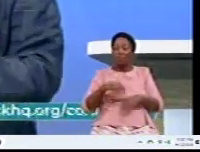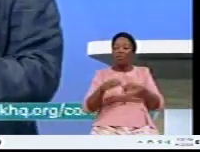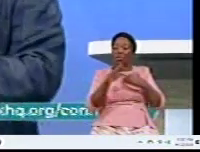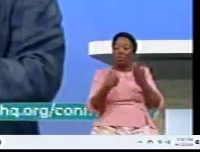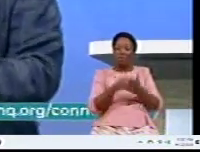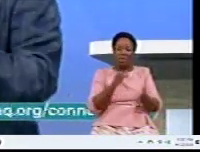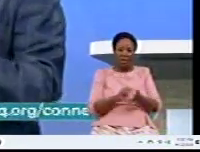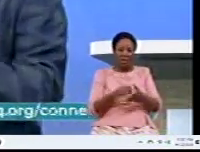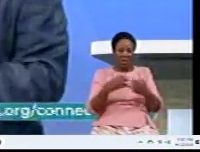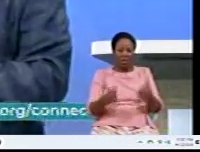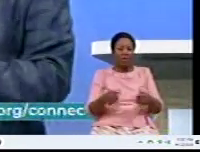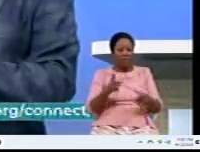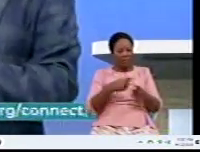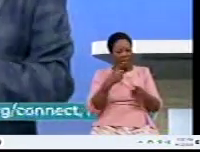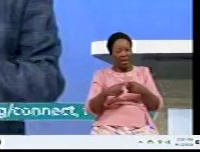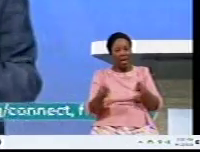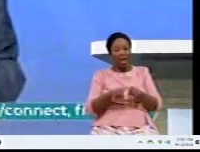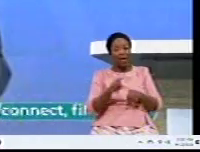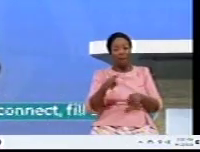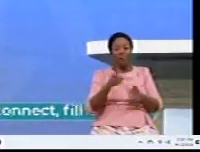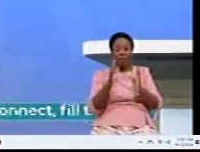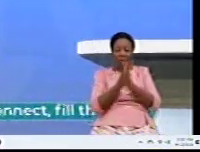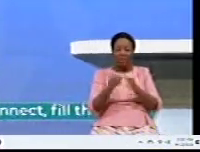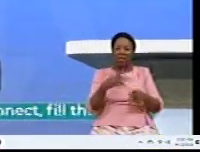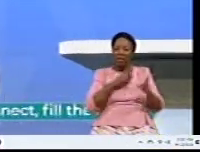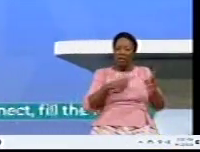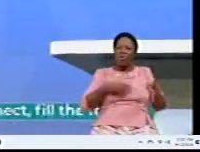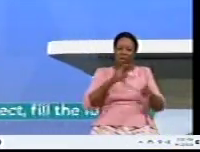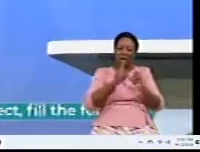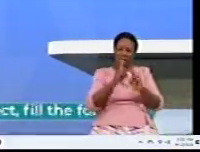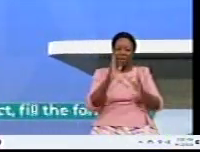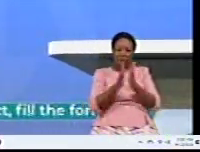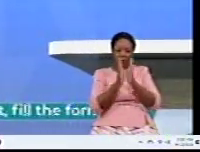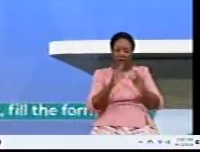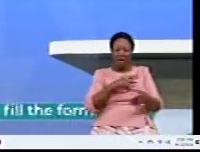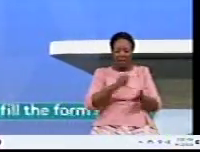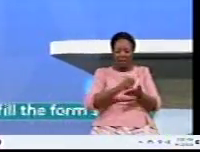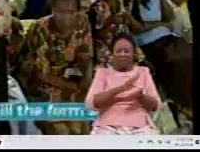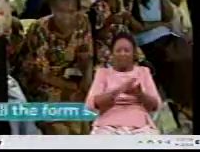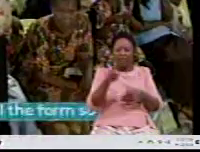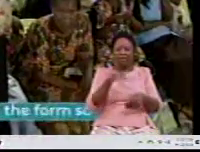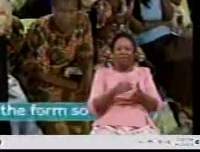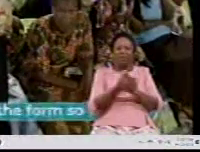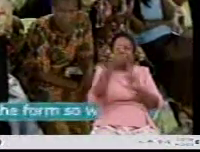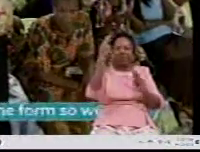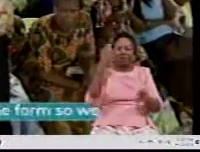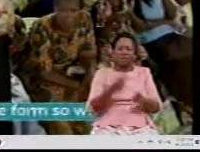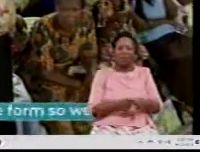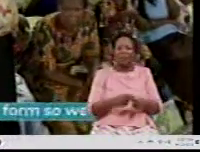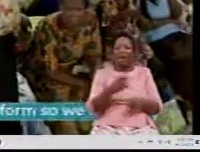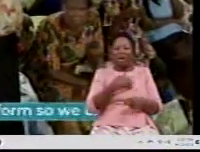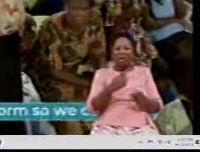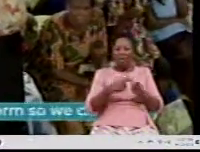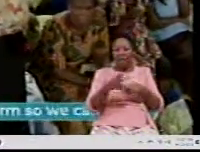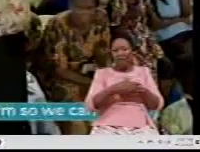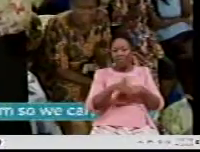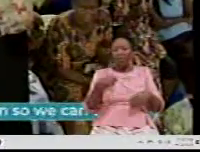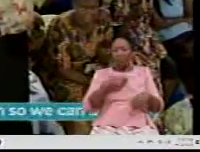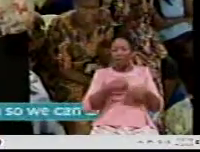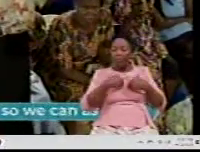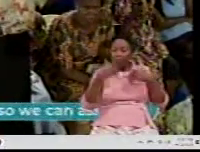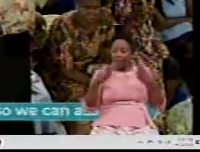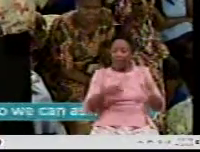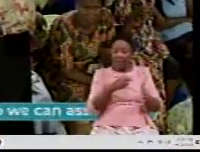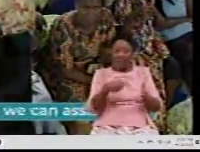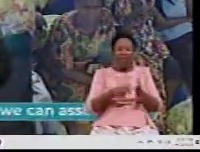as you are praying, they will answer your prayer and sanctify you in Jesus' name. And then after we finish this, I'll be